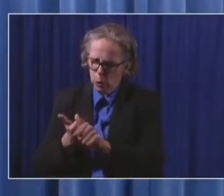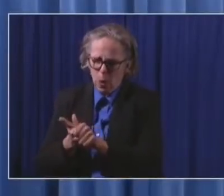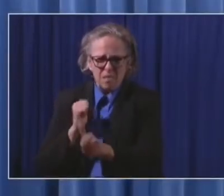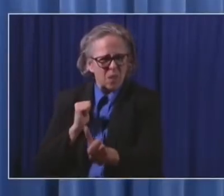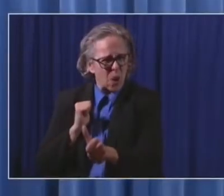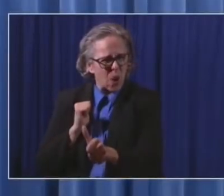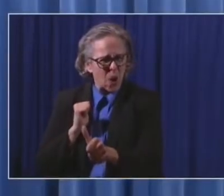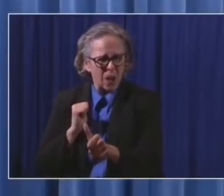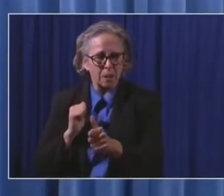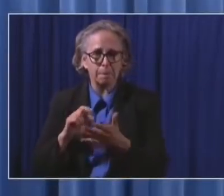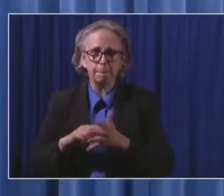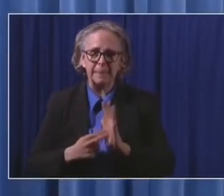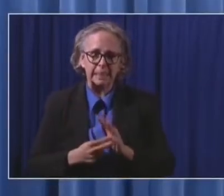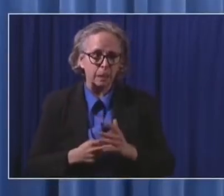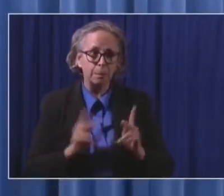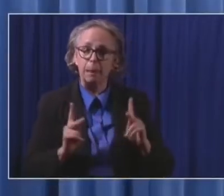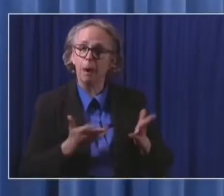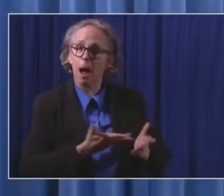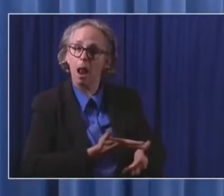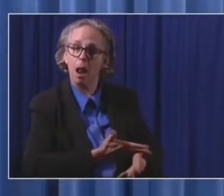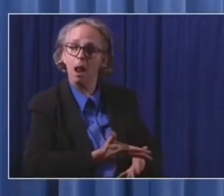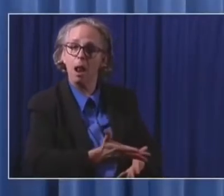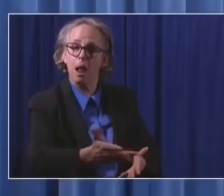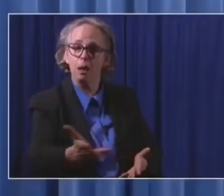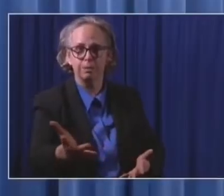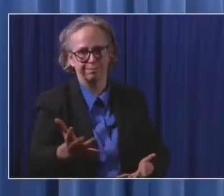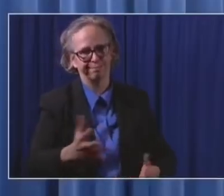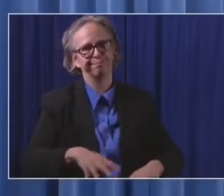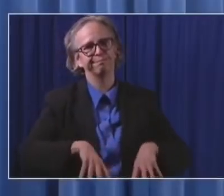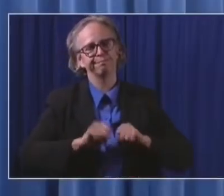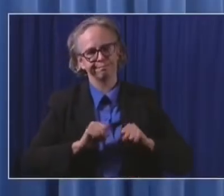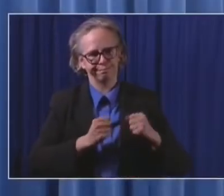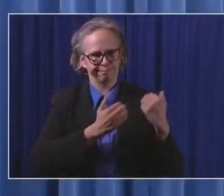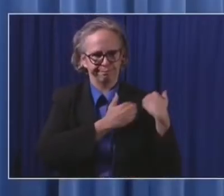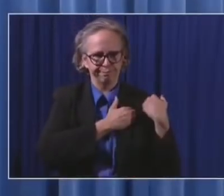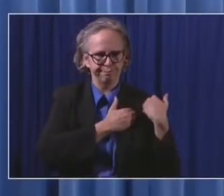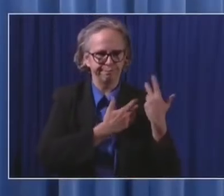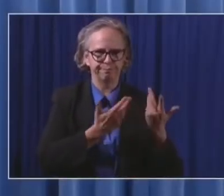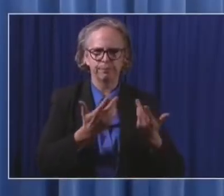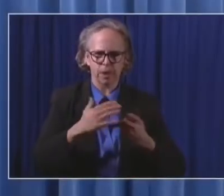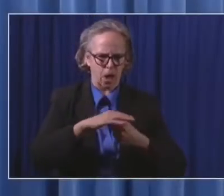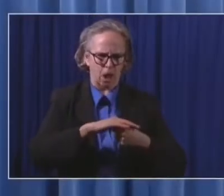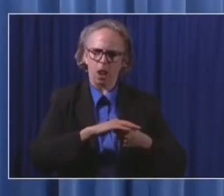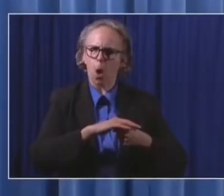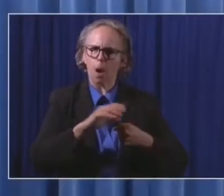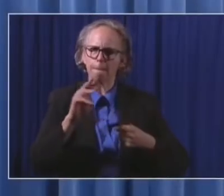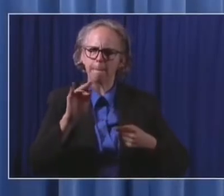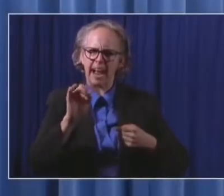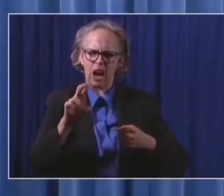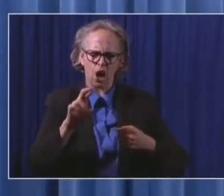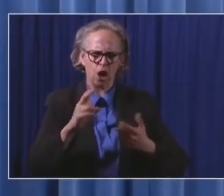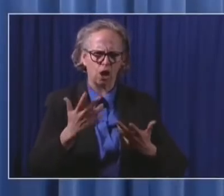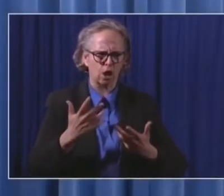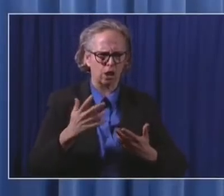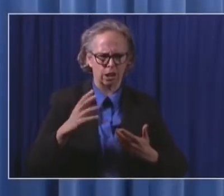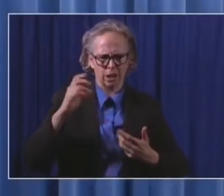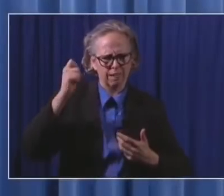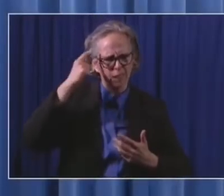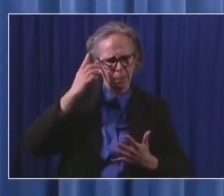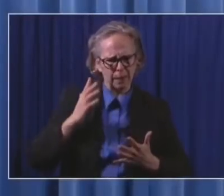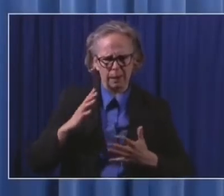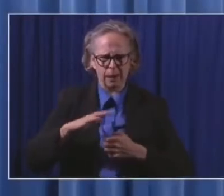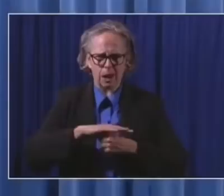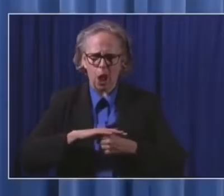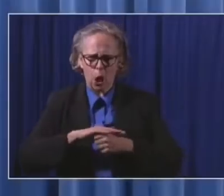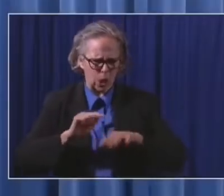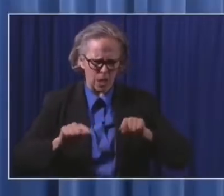take command again. And that is not a situation that we would want. So working with